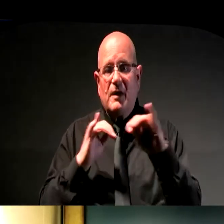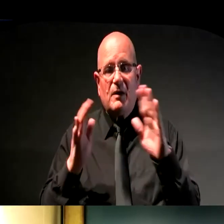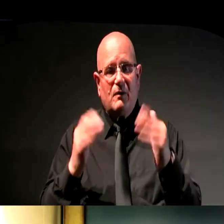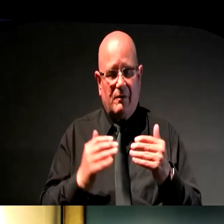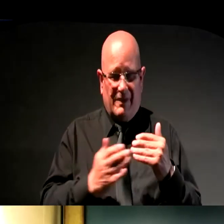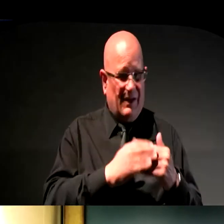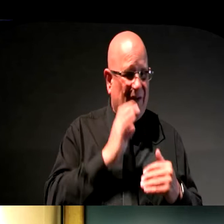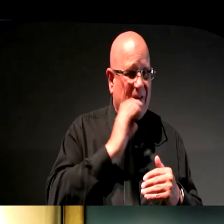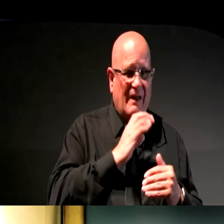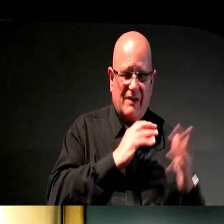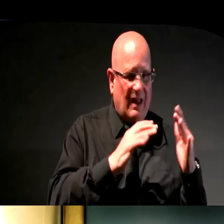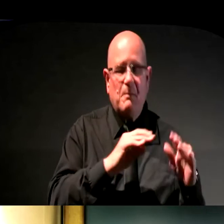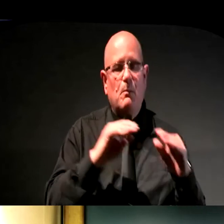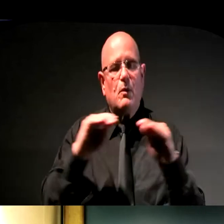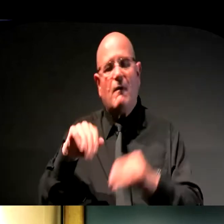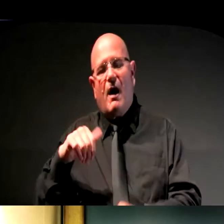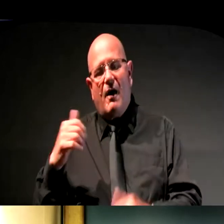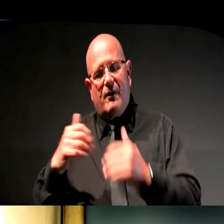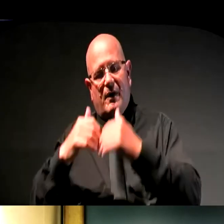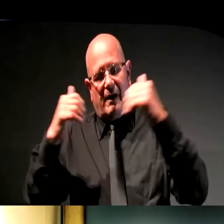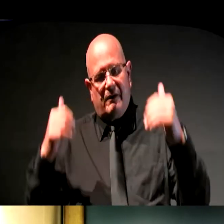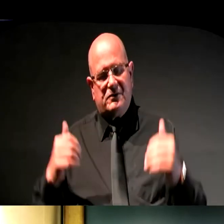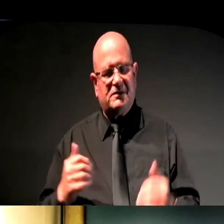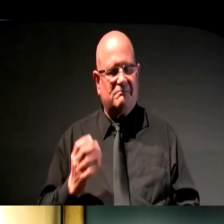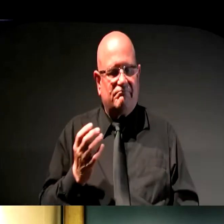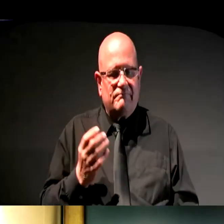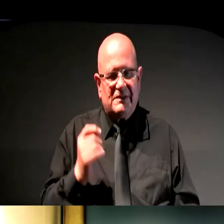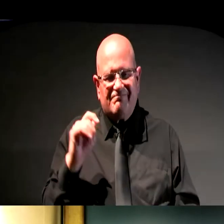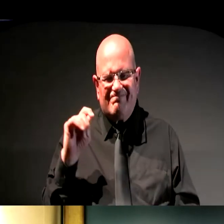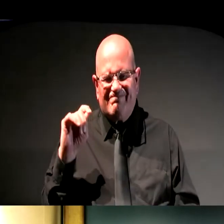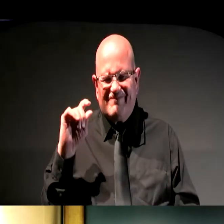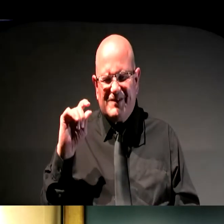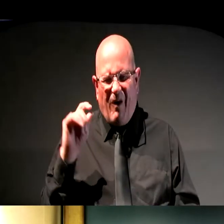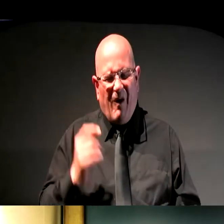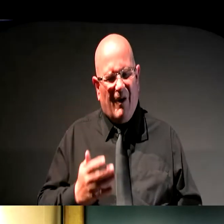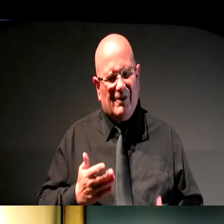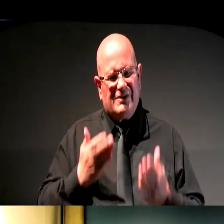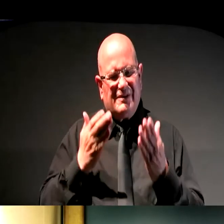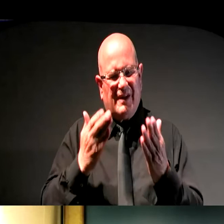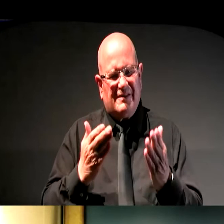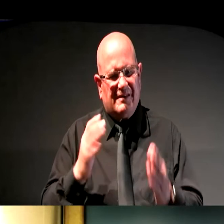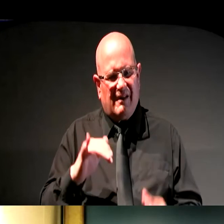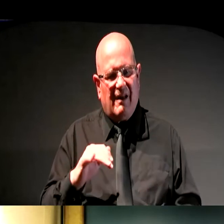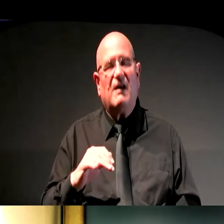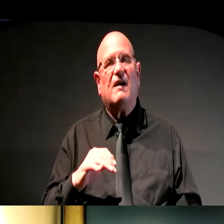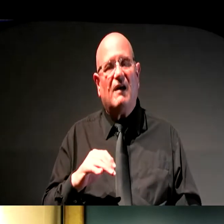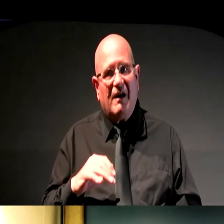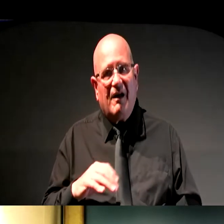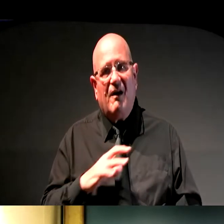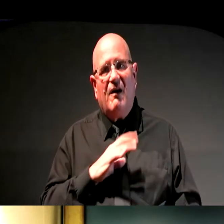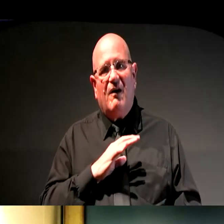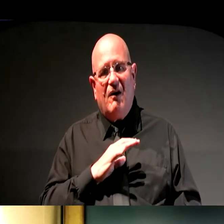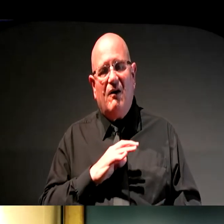and moving it somewhere else, right? Even those little suggestions that people don't think about. It's just partnering with people that have a strong understanding of